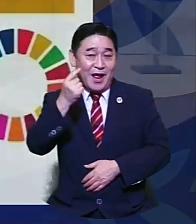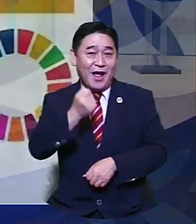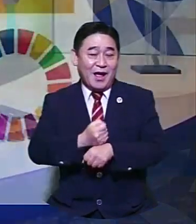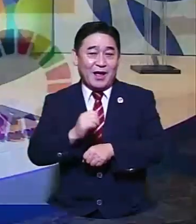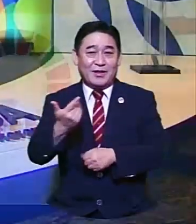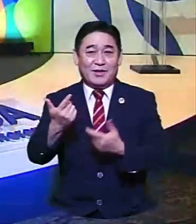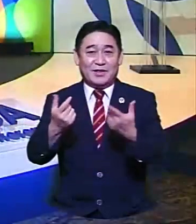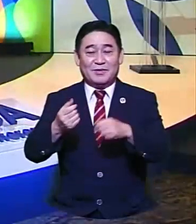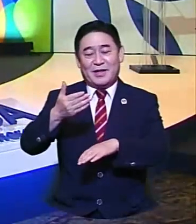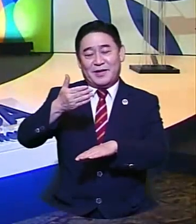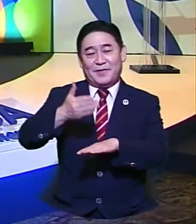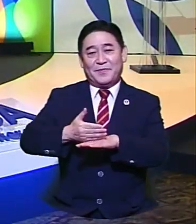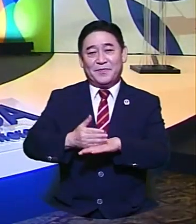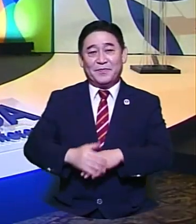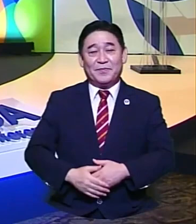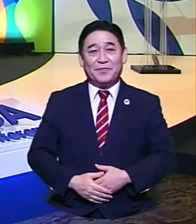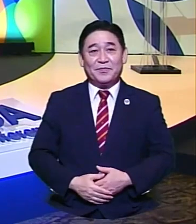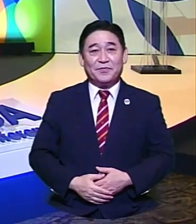Very